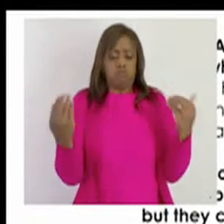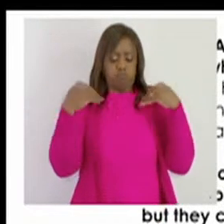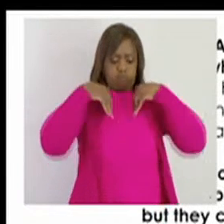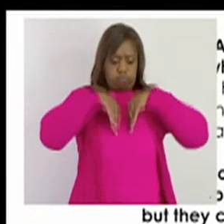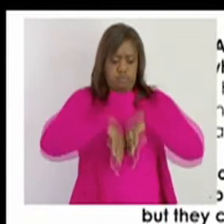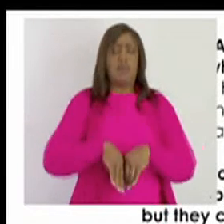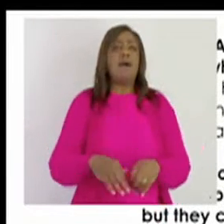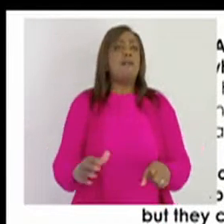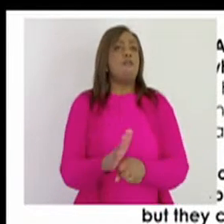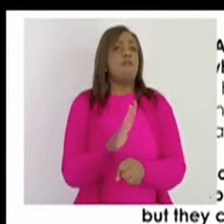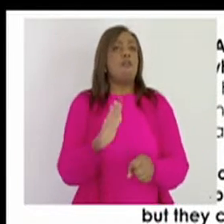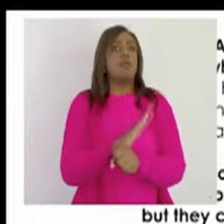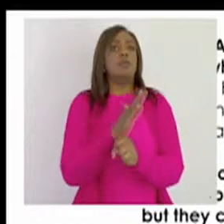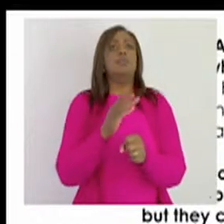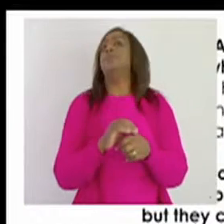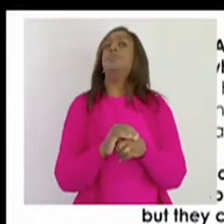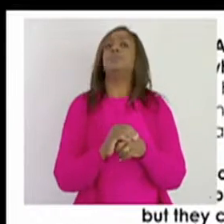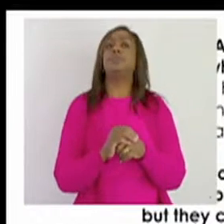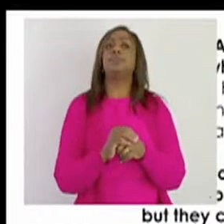AIDS,